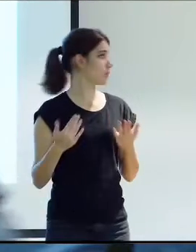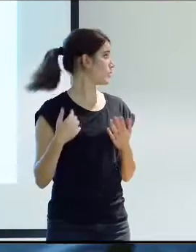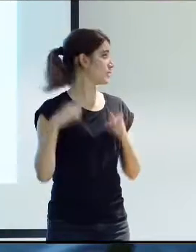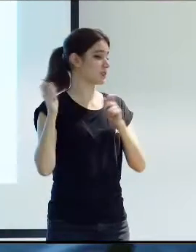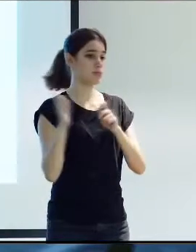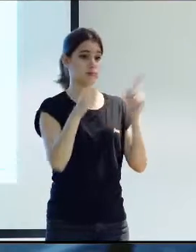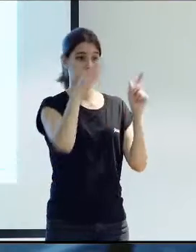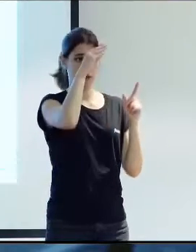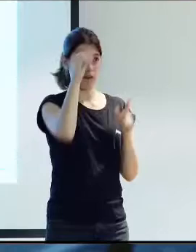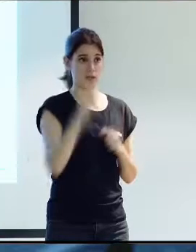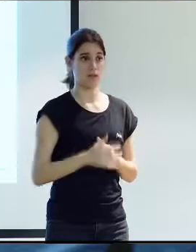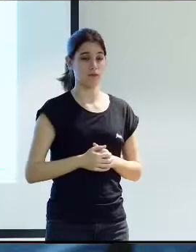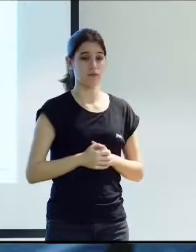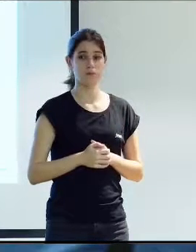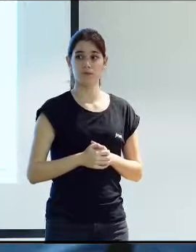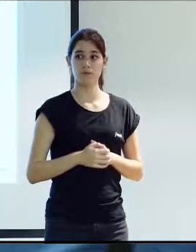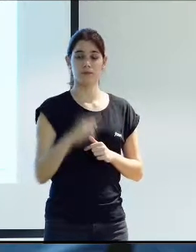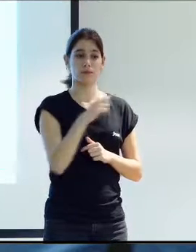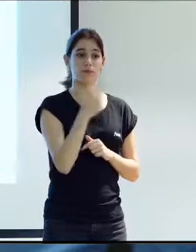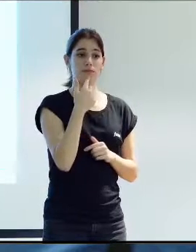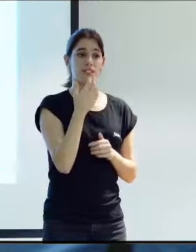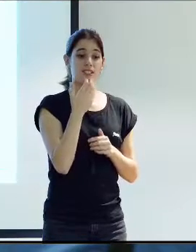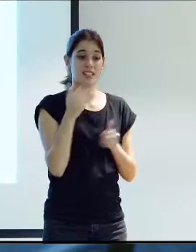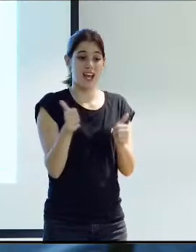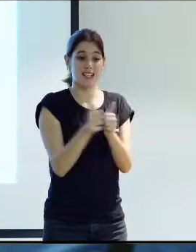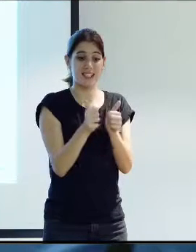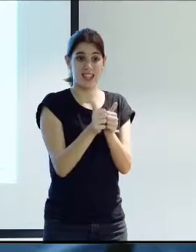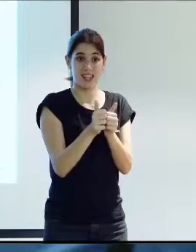I forgot to put my slide up here. Here we see if,